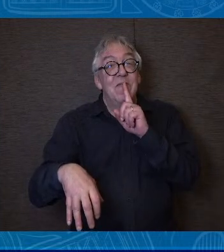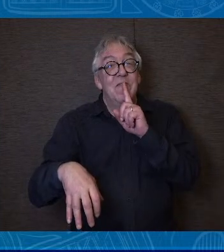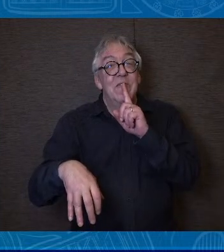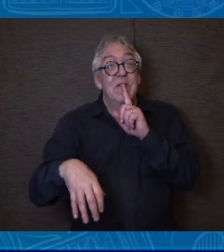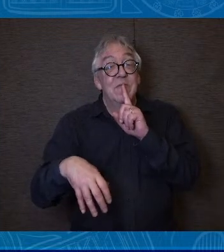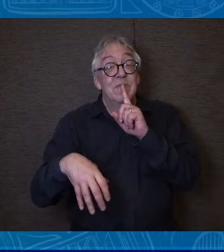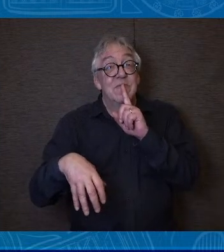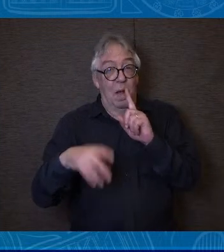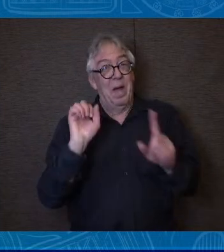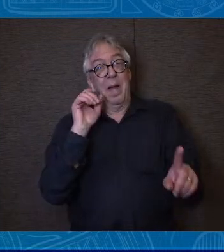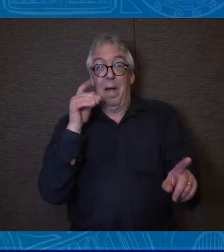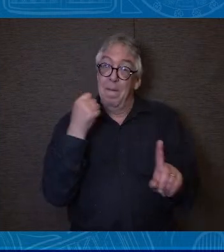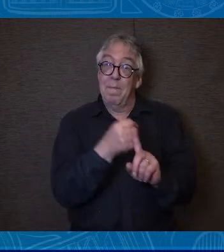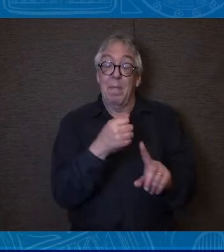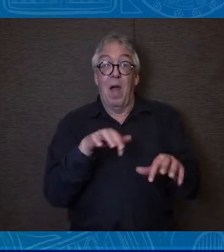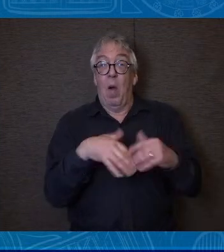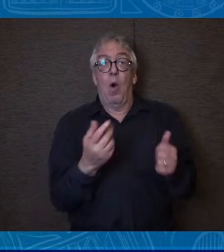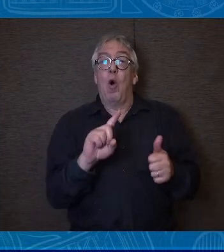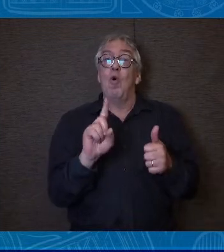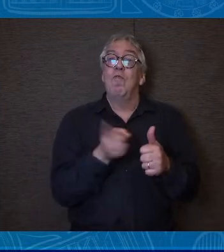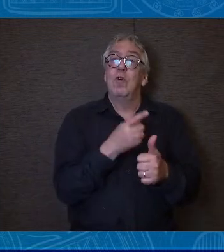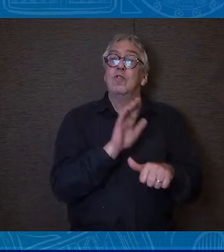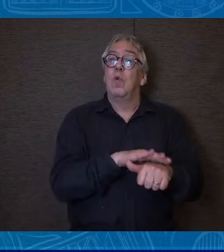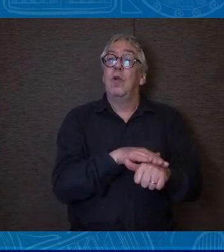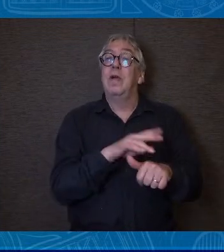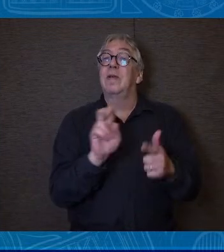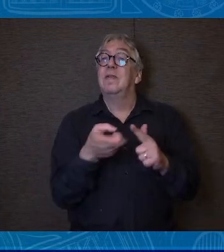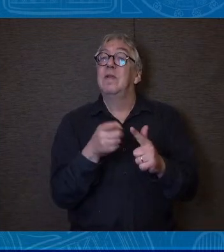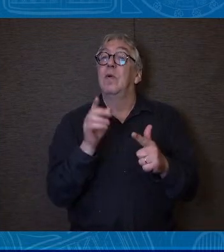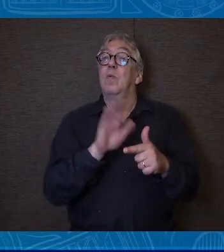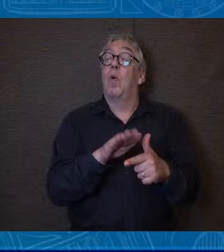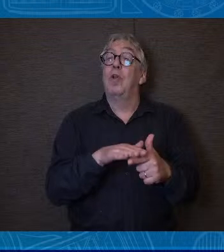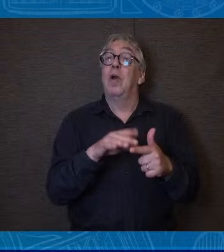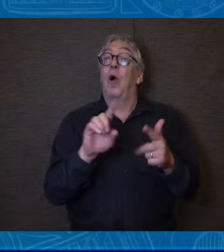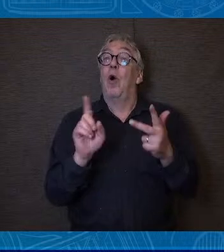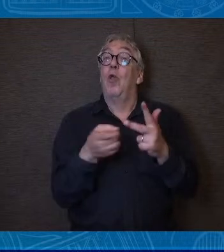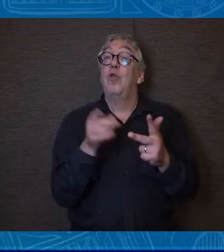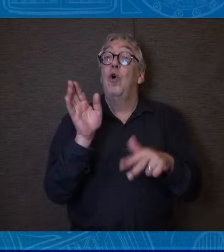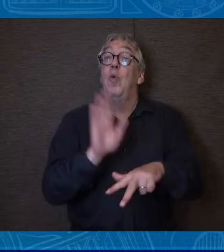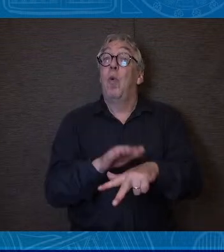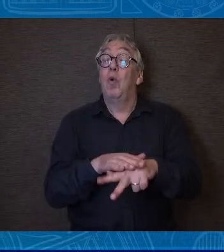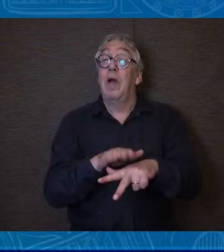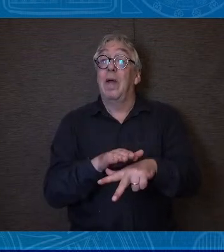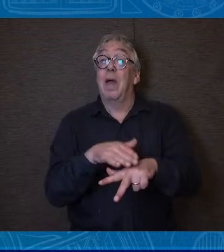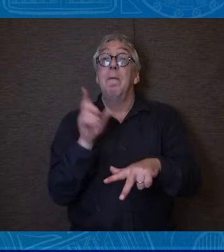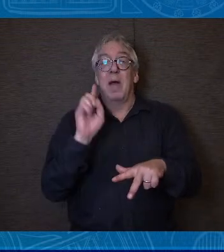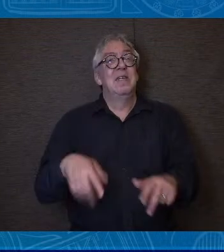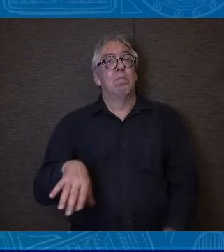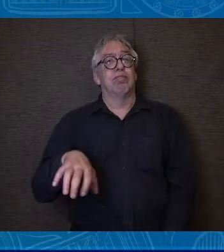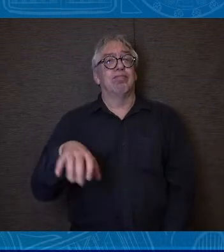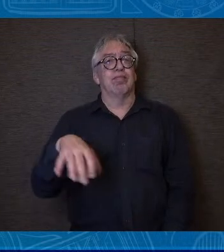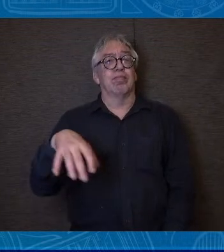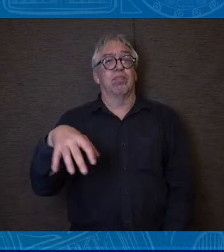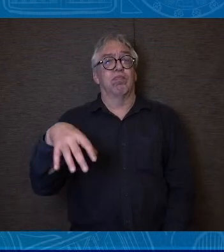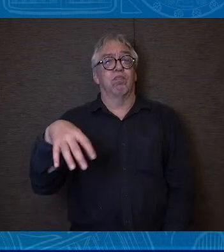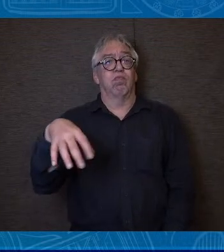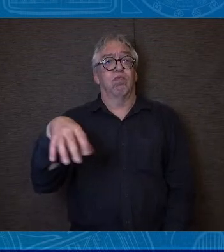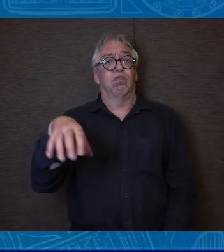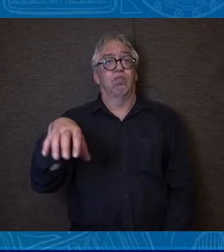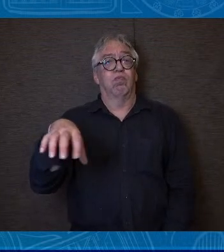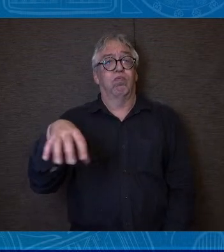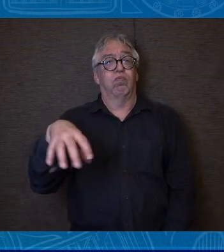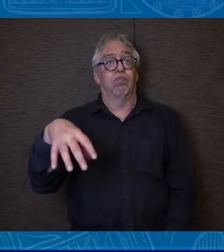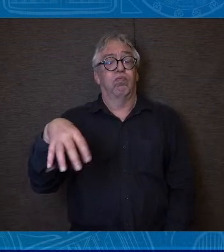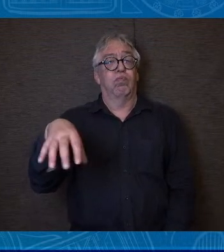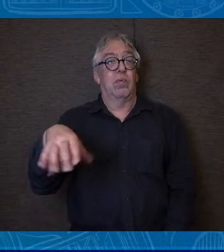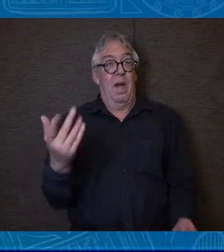for the first warning, second warning, third warning? That's, for the third warning, is a continuous vibration, so informing the deaf that they have